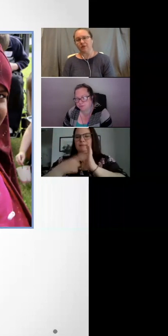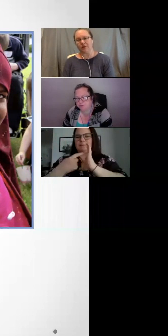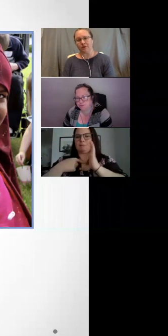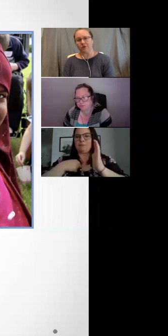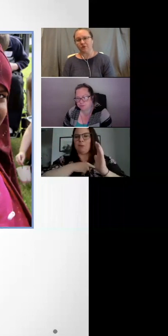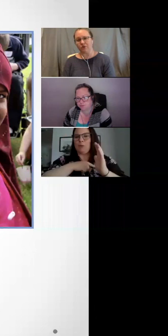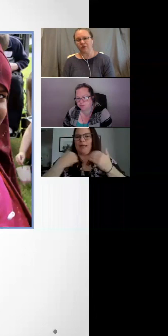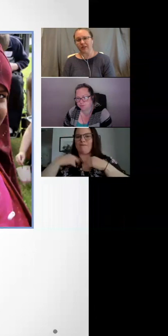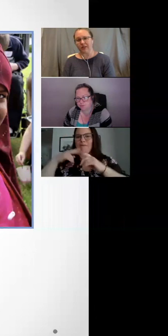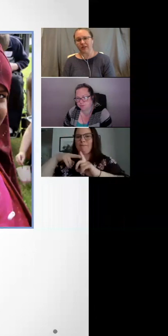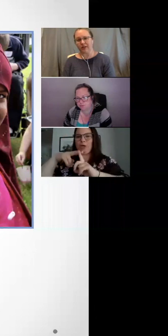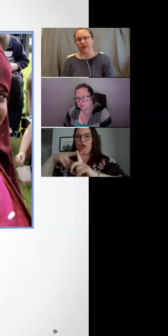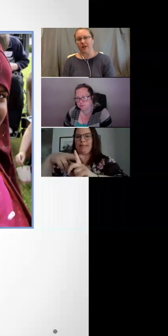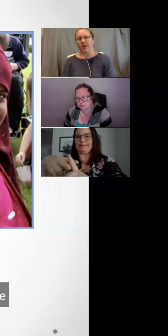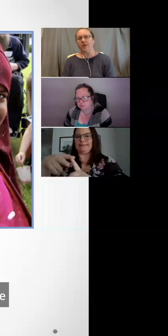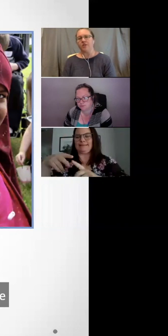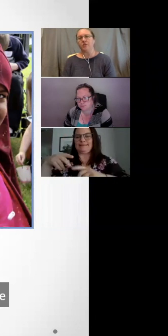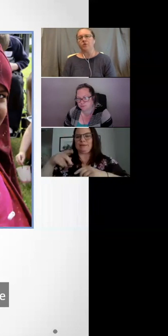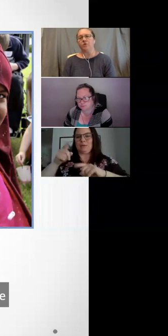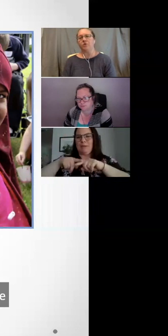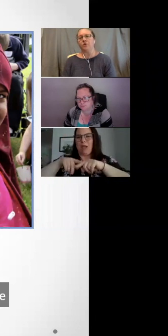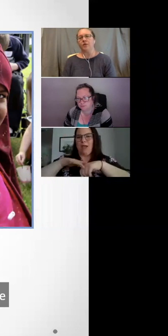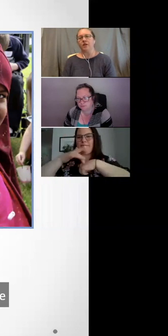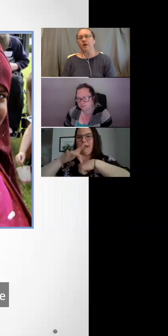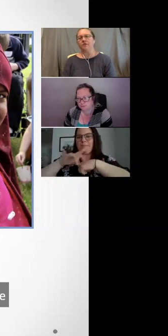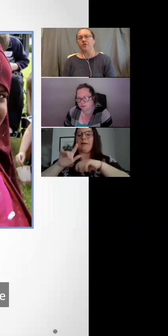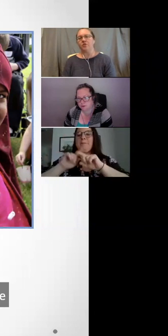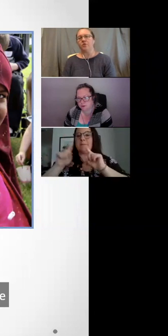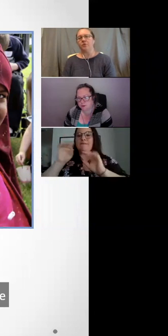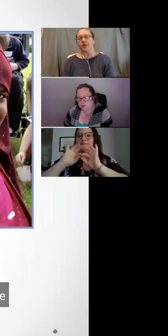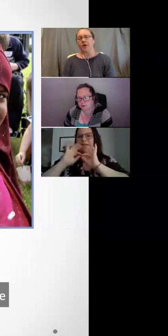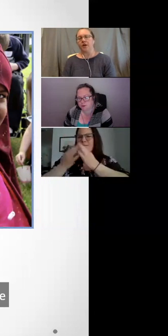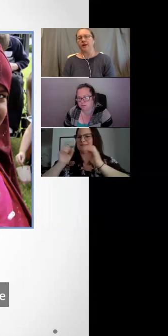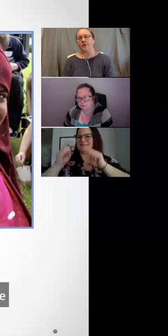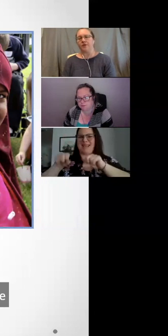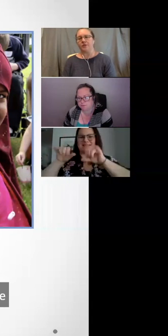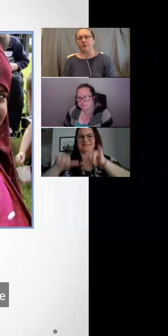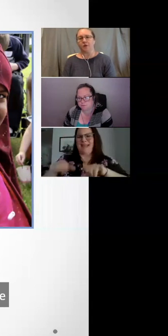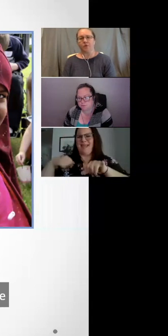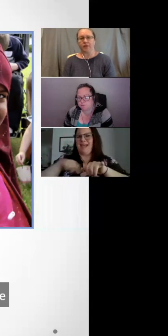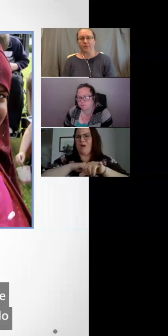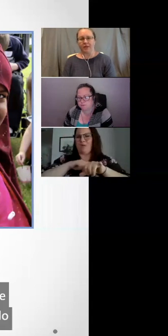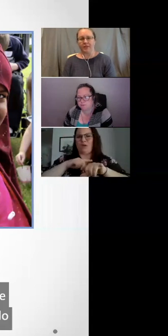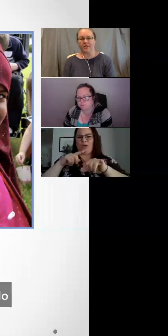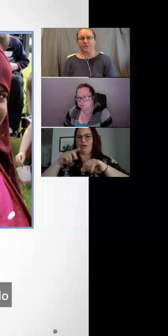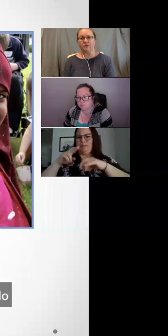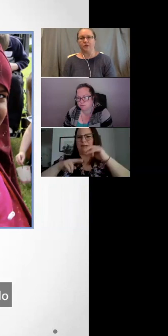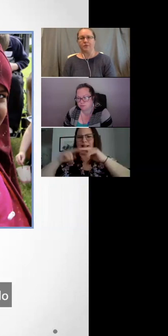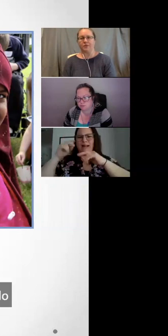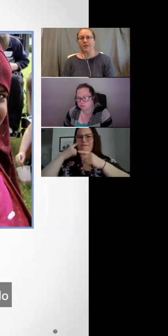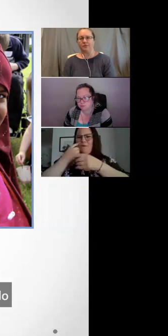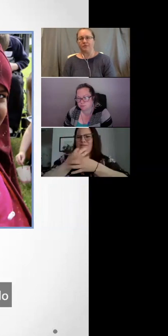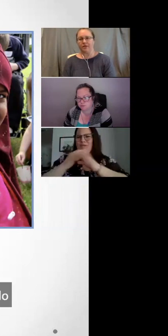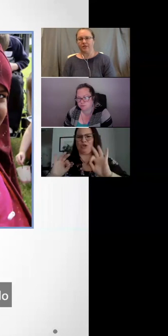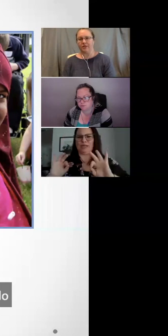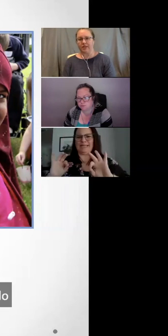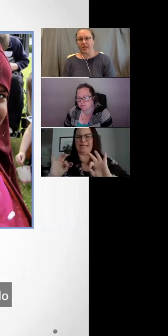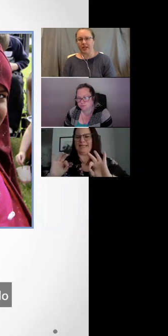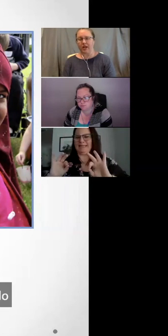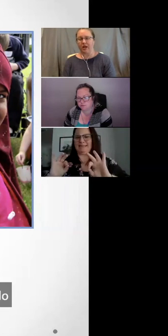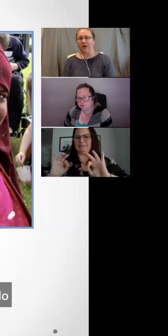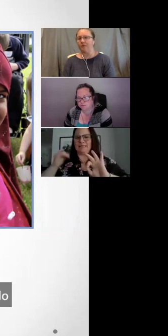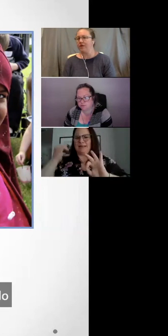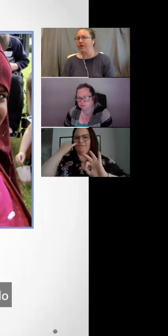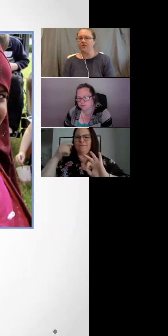summer. There are no children staying there. So we often do book our houses on a weekly basis so that families can come down and